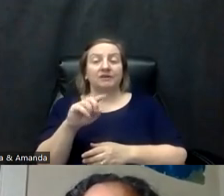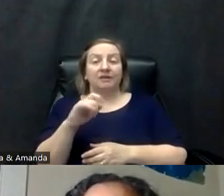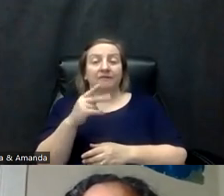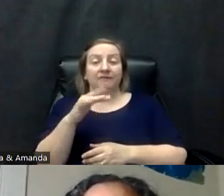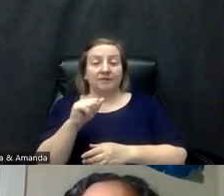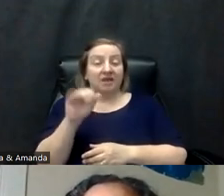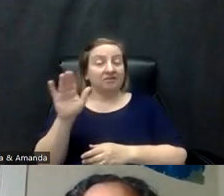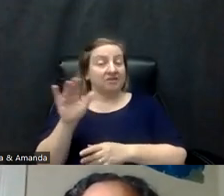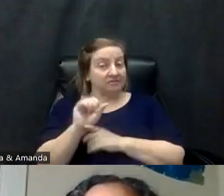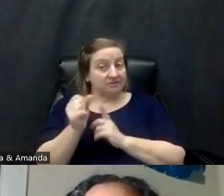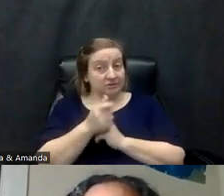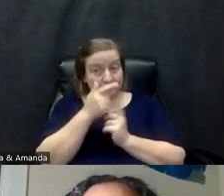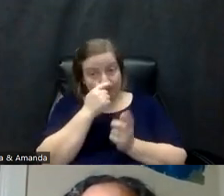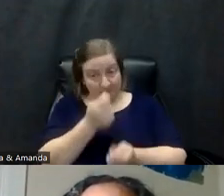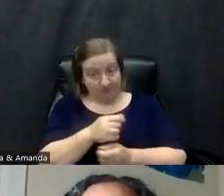pretty interesting because